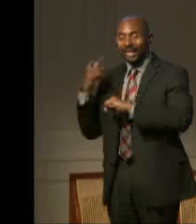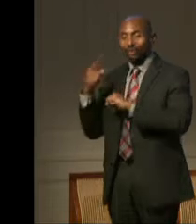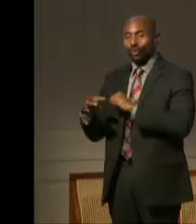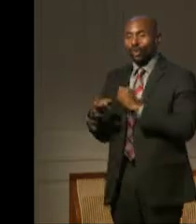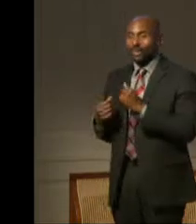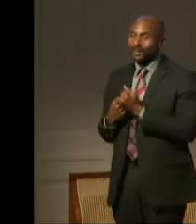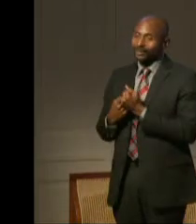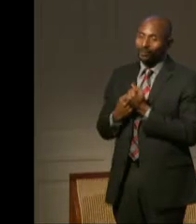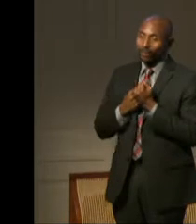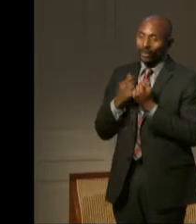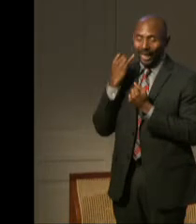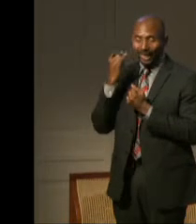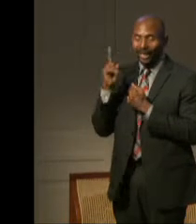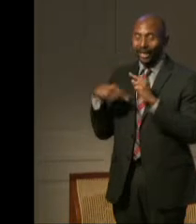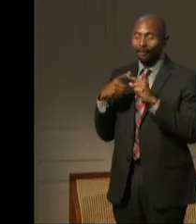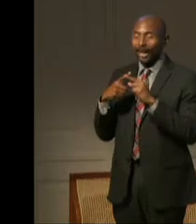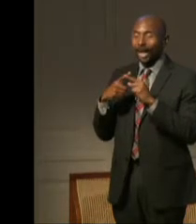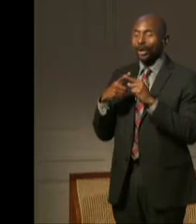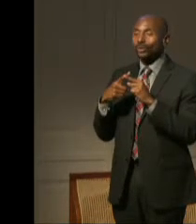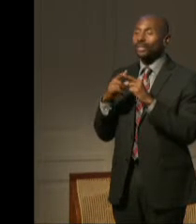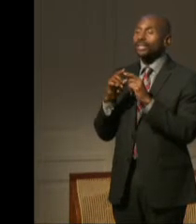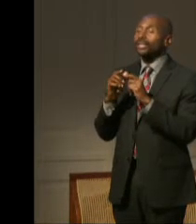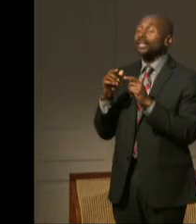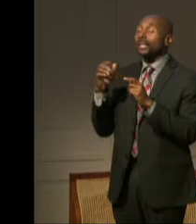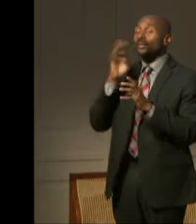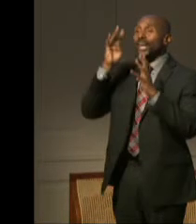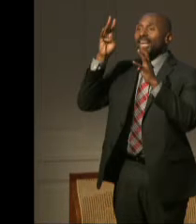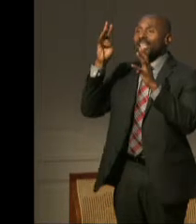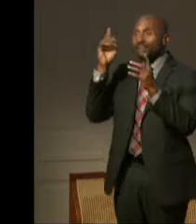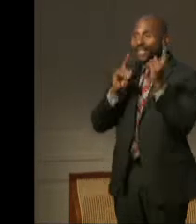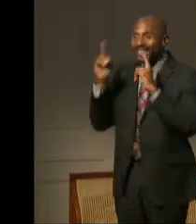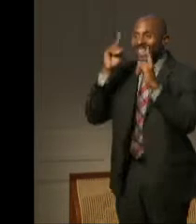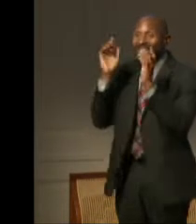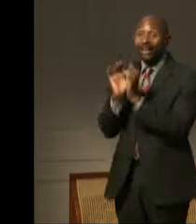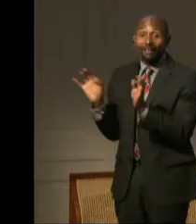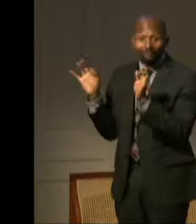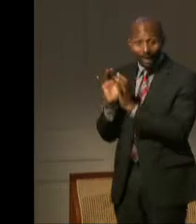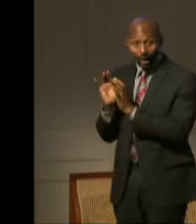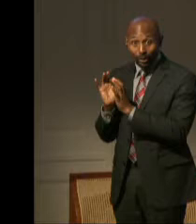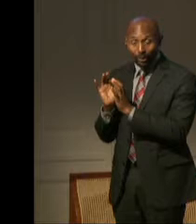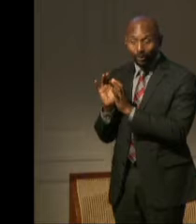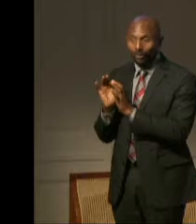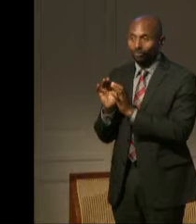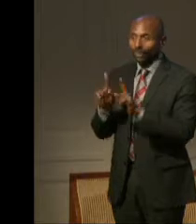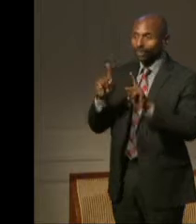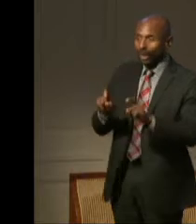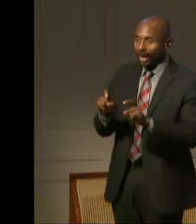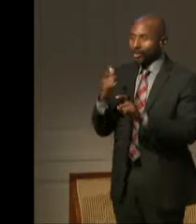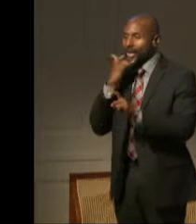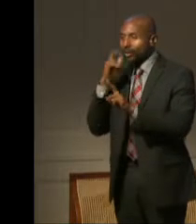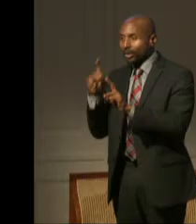value of creative thinking and trial and error. But also the value of